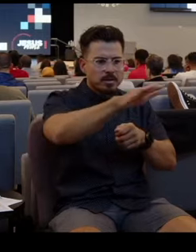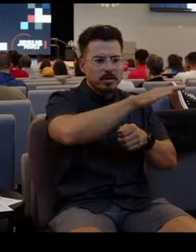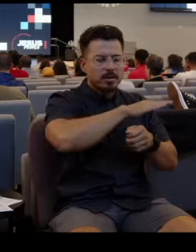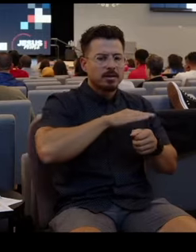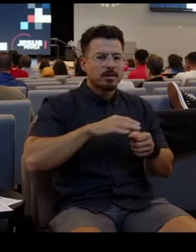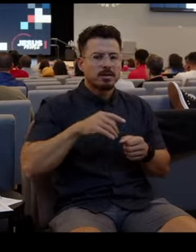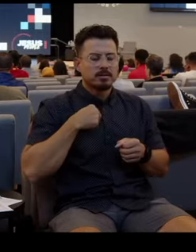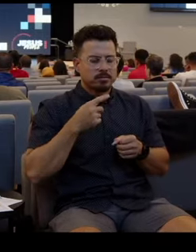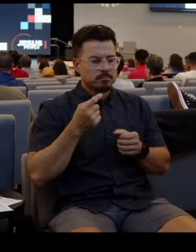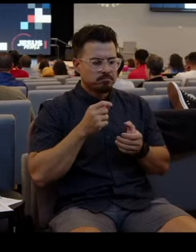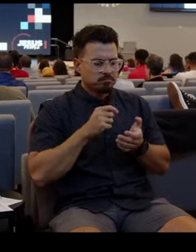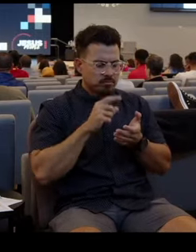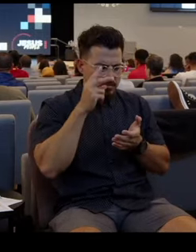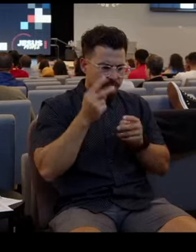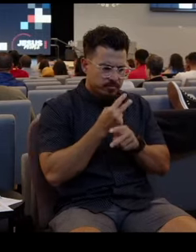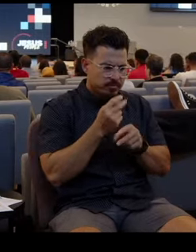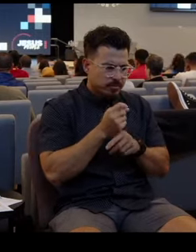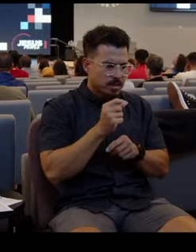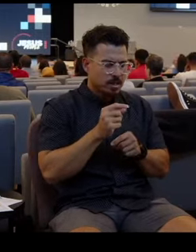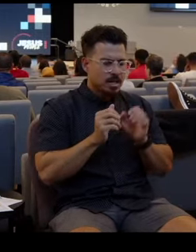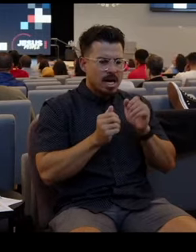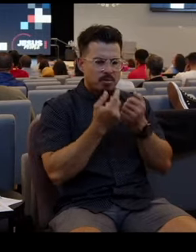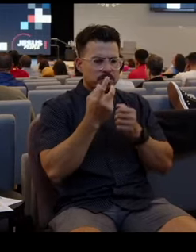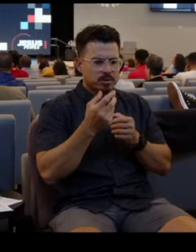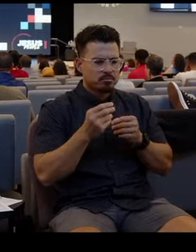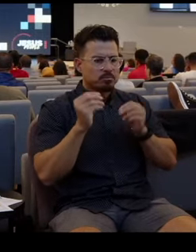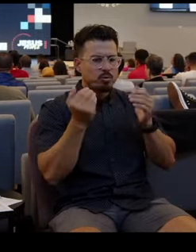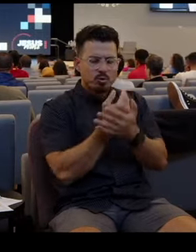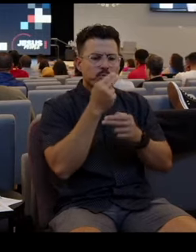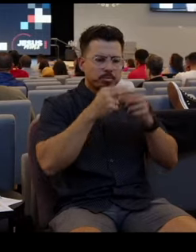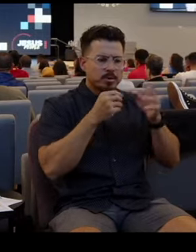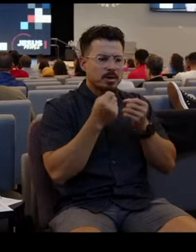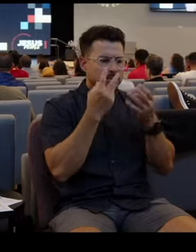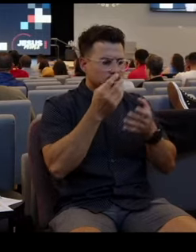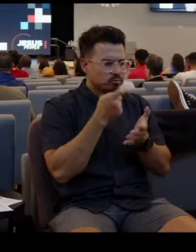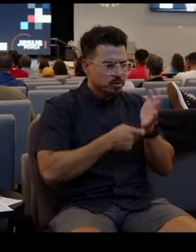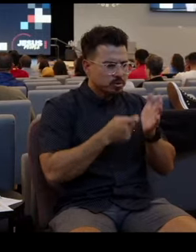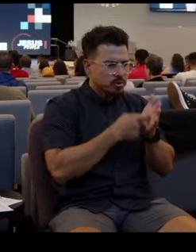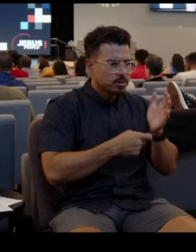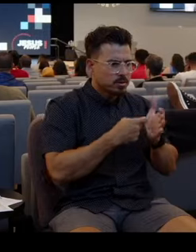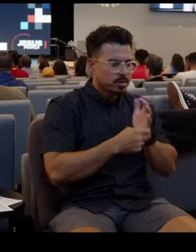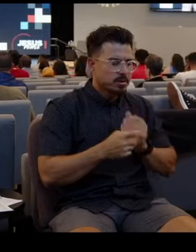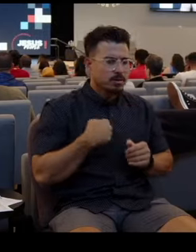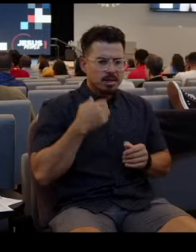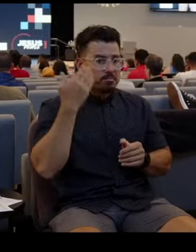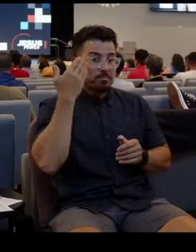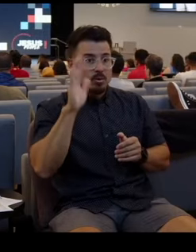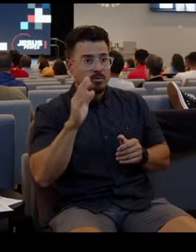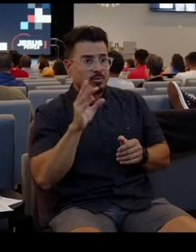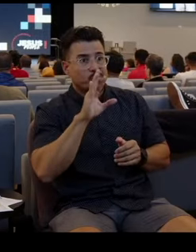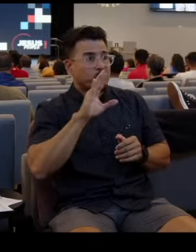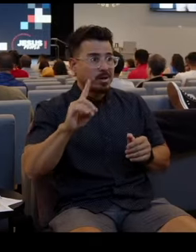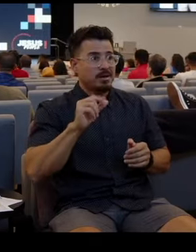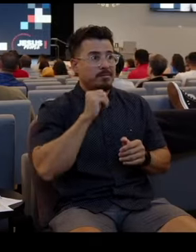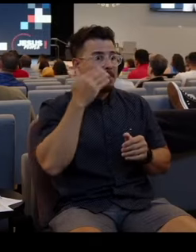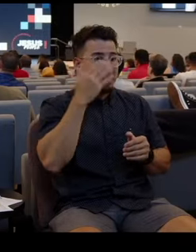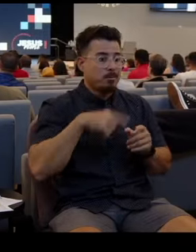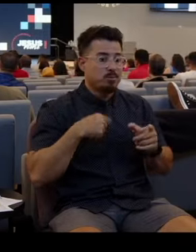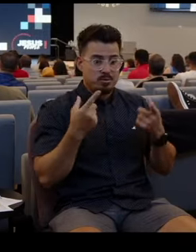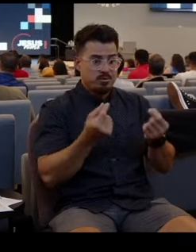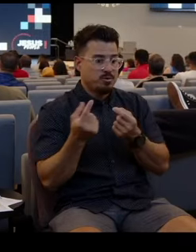calculate among ourselves what it would do to build our own building. At the time, it was pretty wild. We didn't know what we were doing at all.